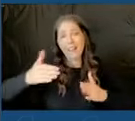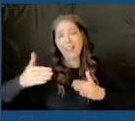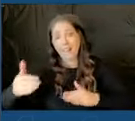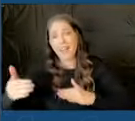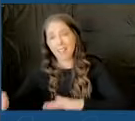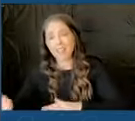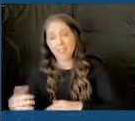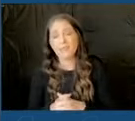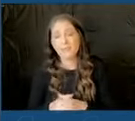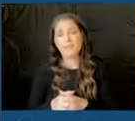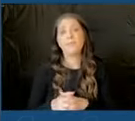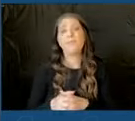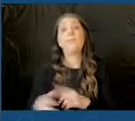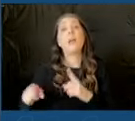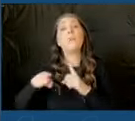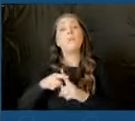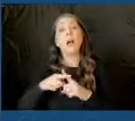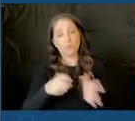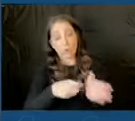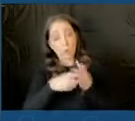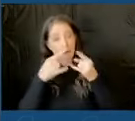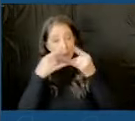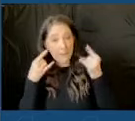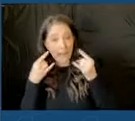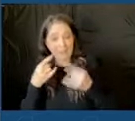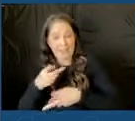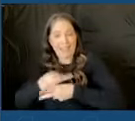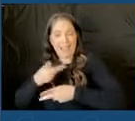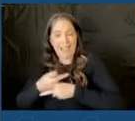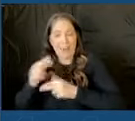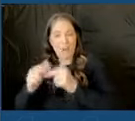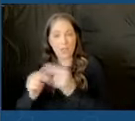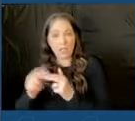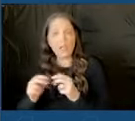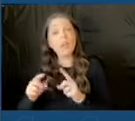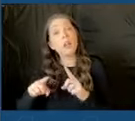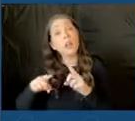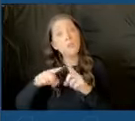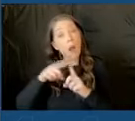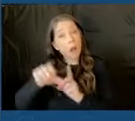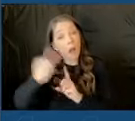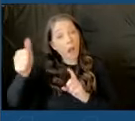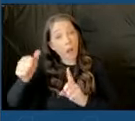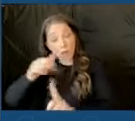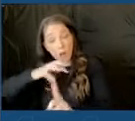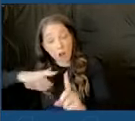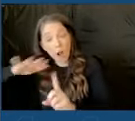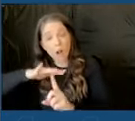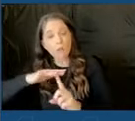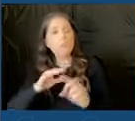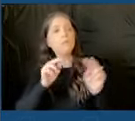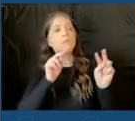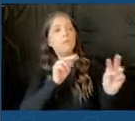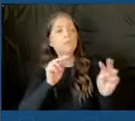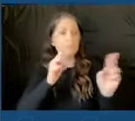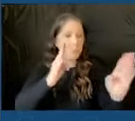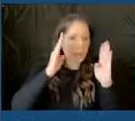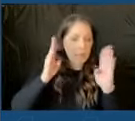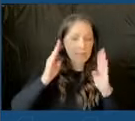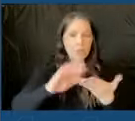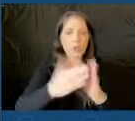in adult care facilities. But in other settings, we urge people to pay attention to their community level. The CDC makes